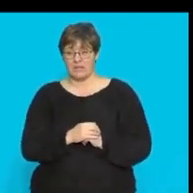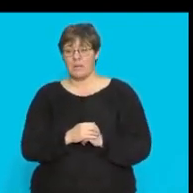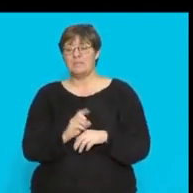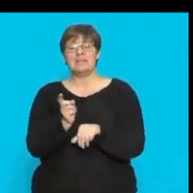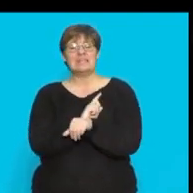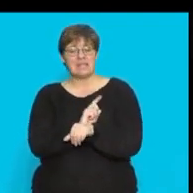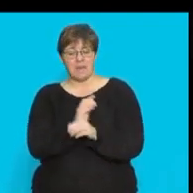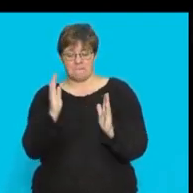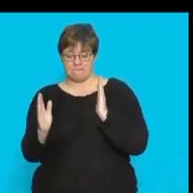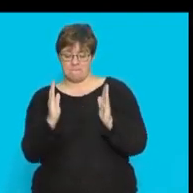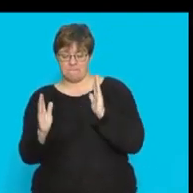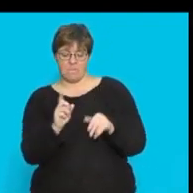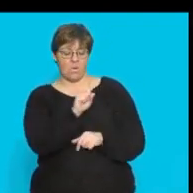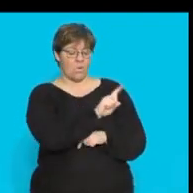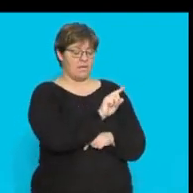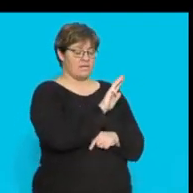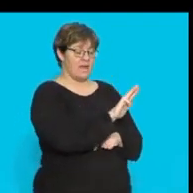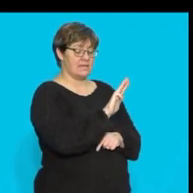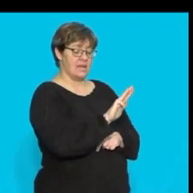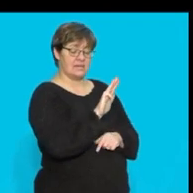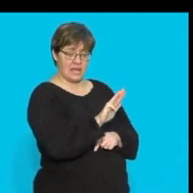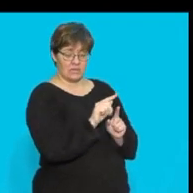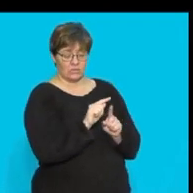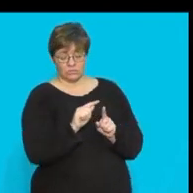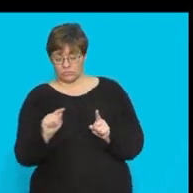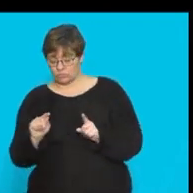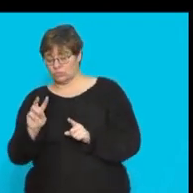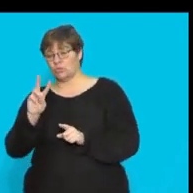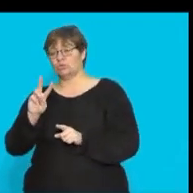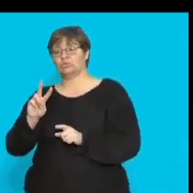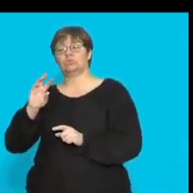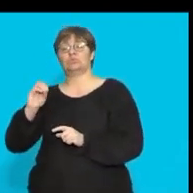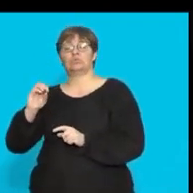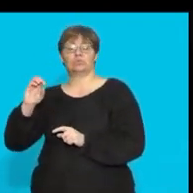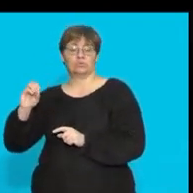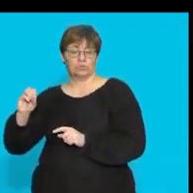ideal conditions, all right, for mosquitoes. And we're looking at three